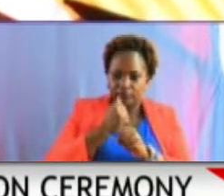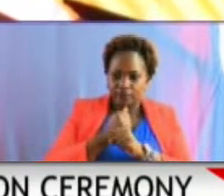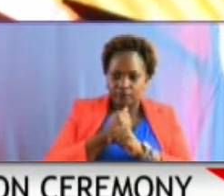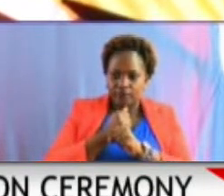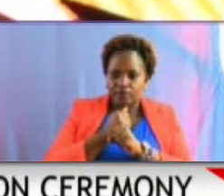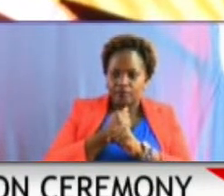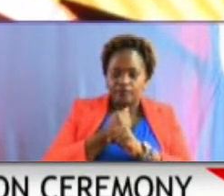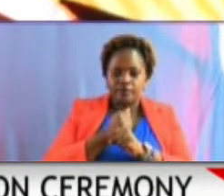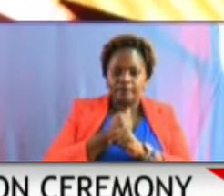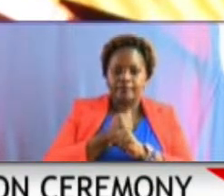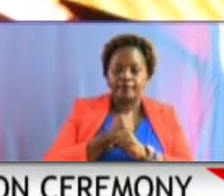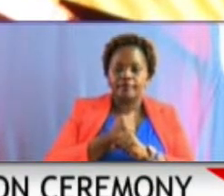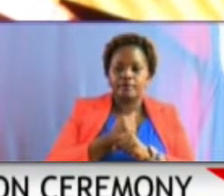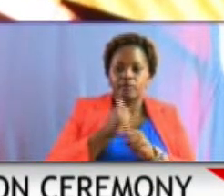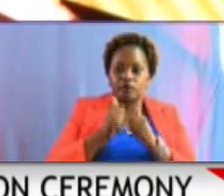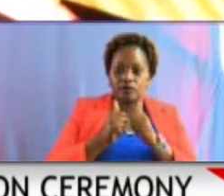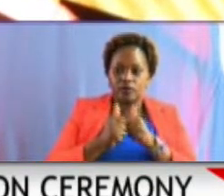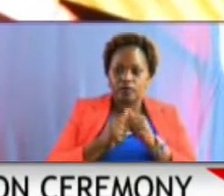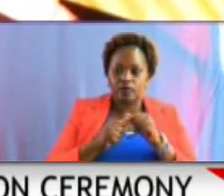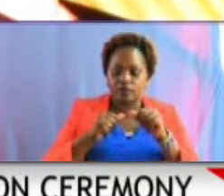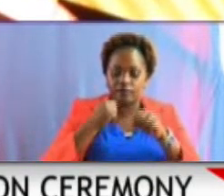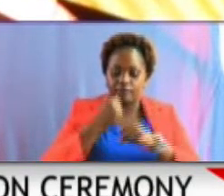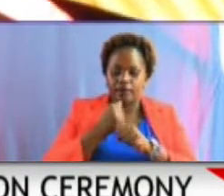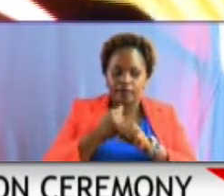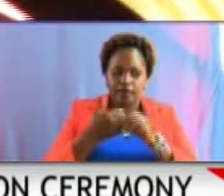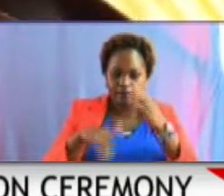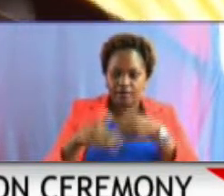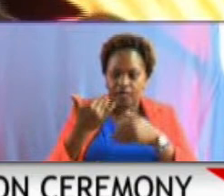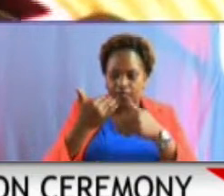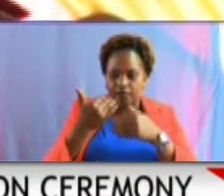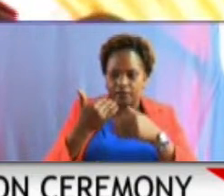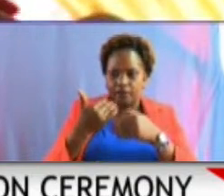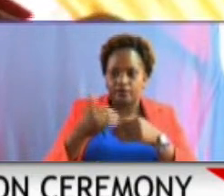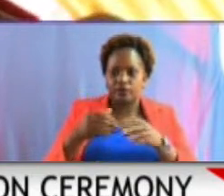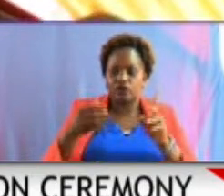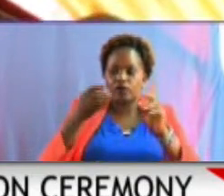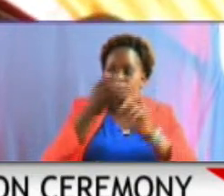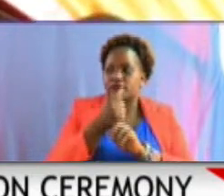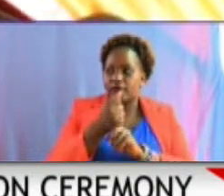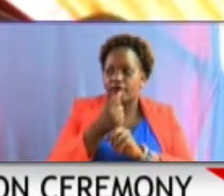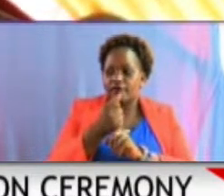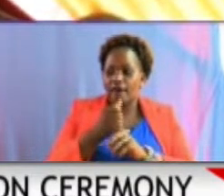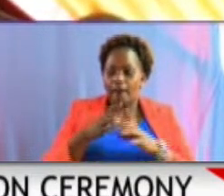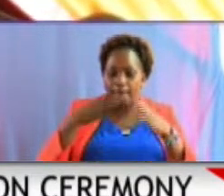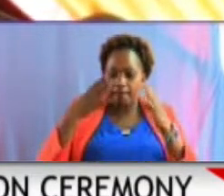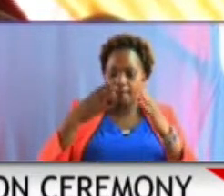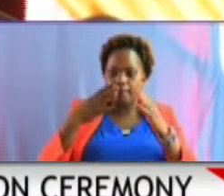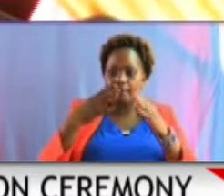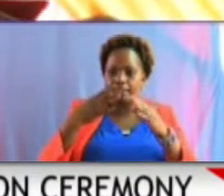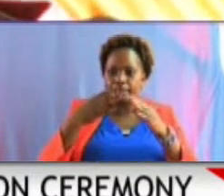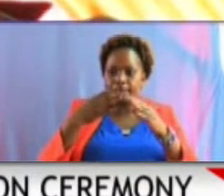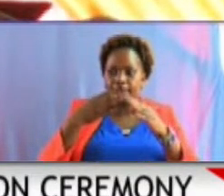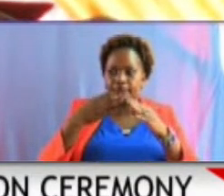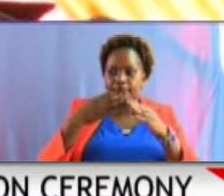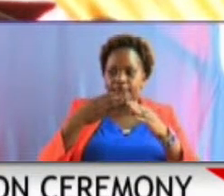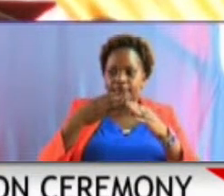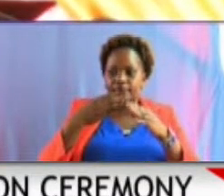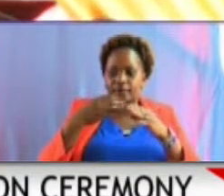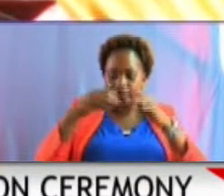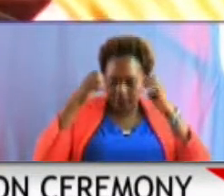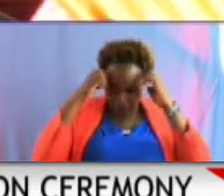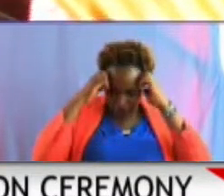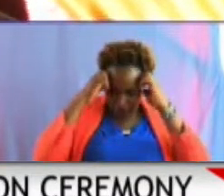leadership role, which has steered the university to achieving substantial infrastructural and